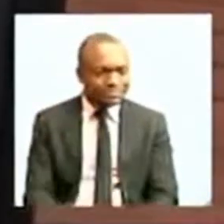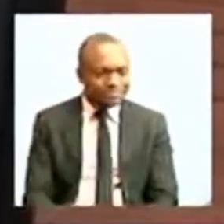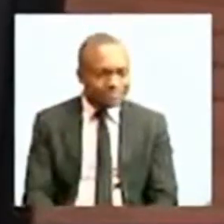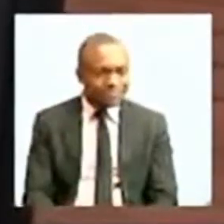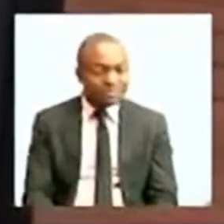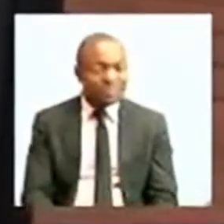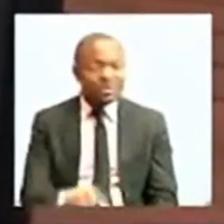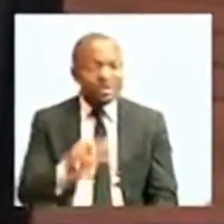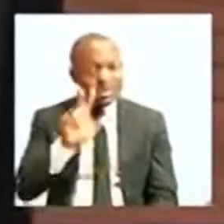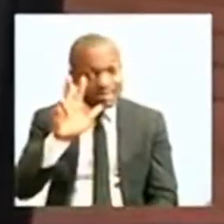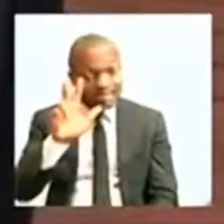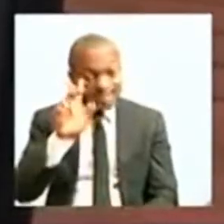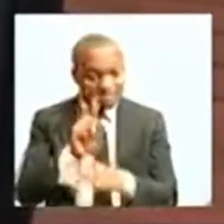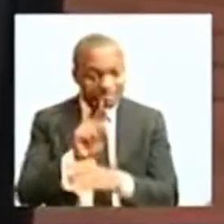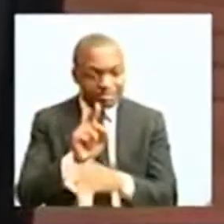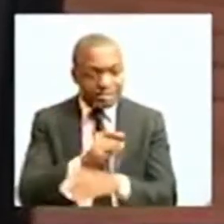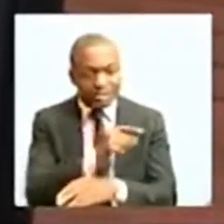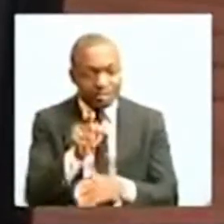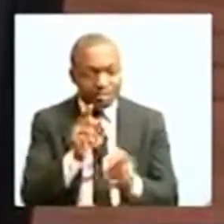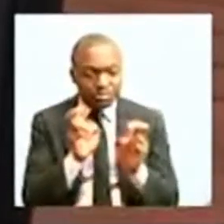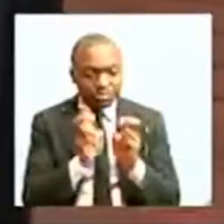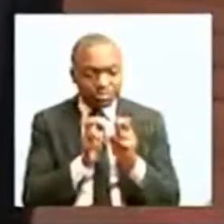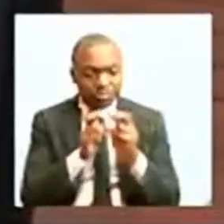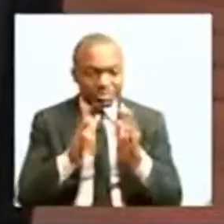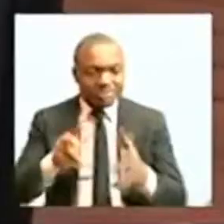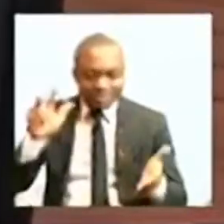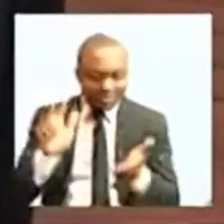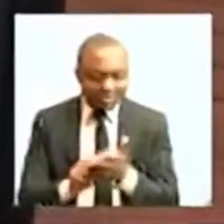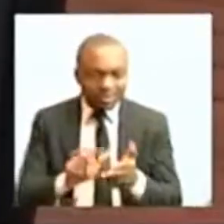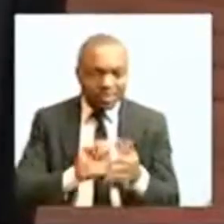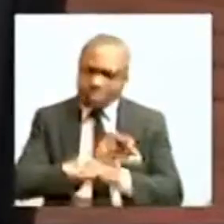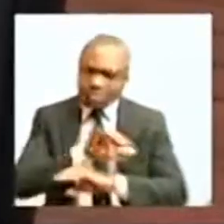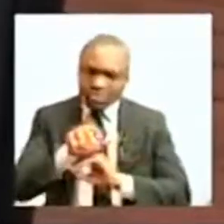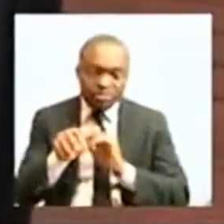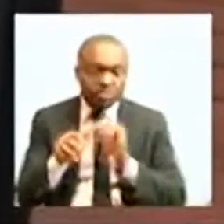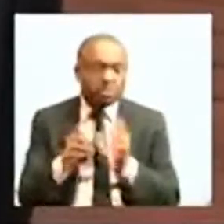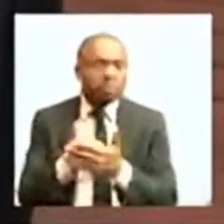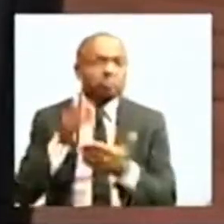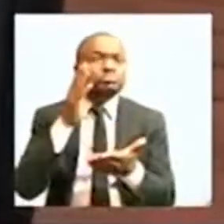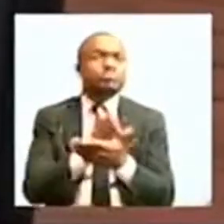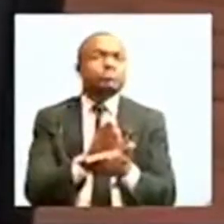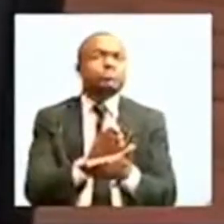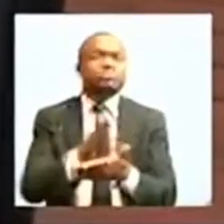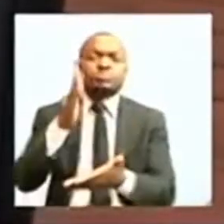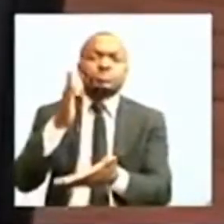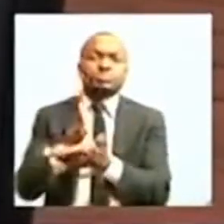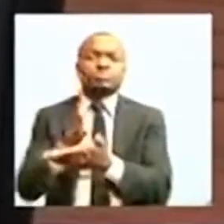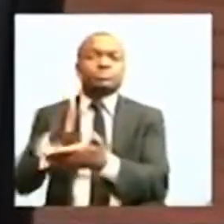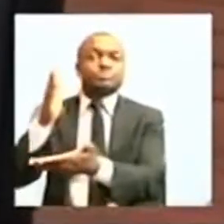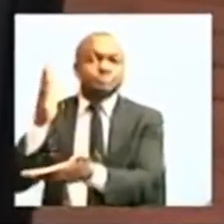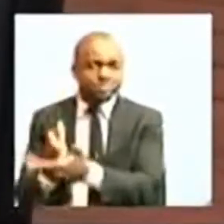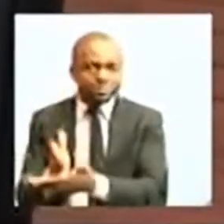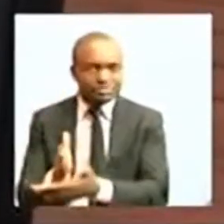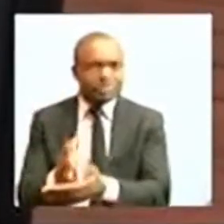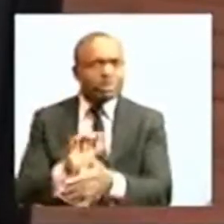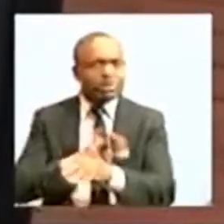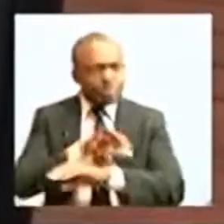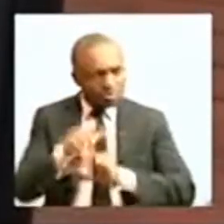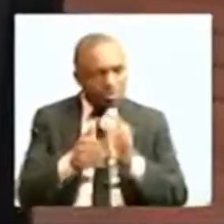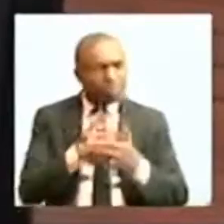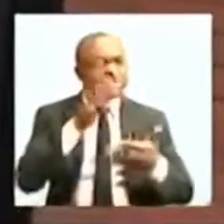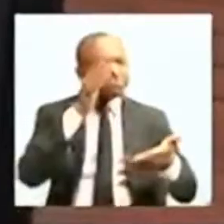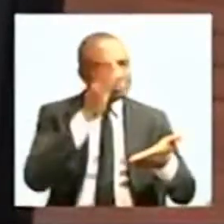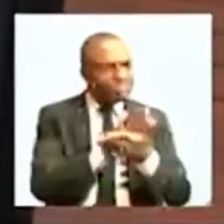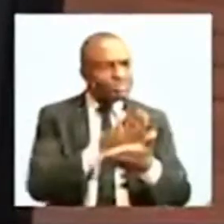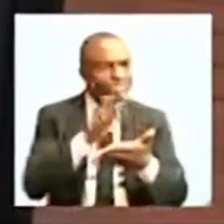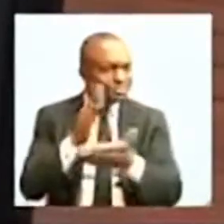And from those 3 projects, those contracts which were signed, all of them have stored. And most of them have stored actually